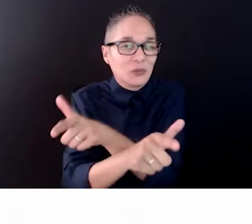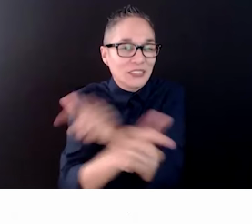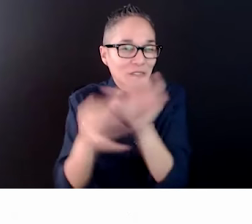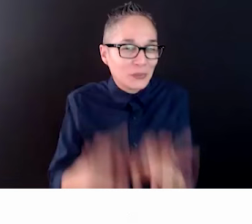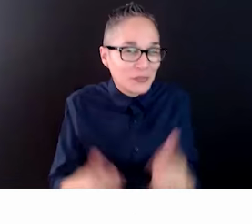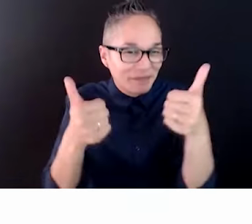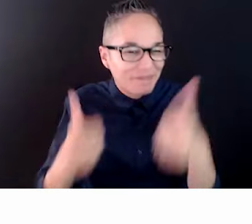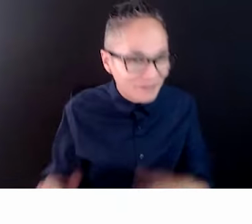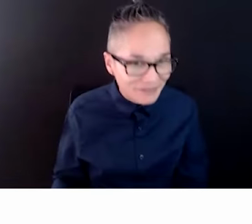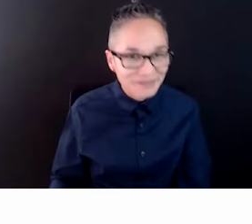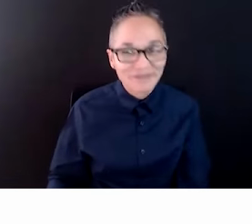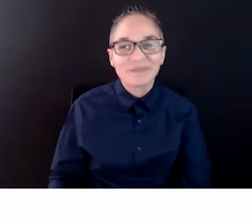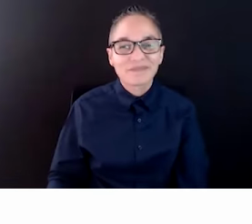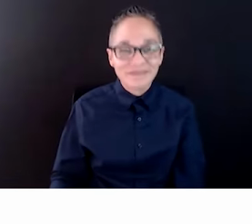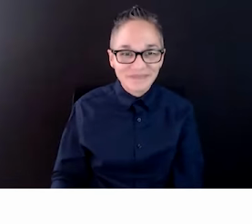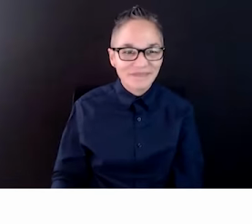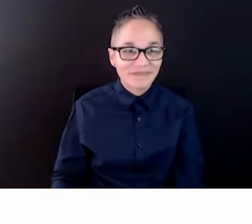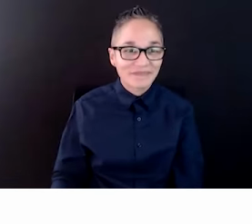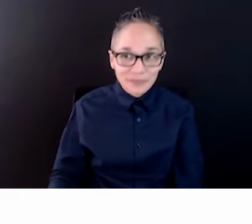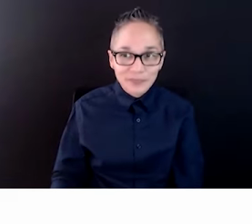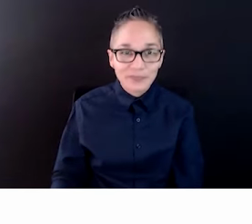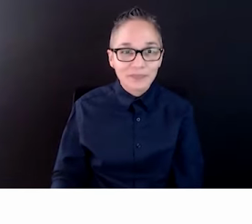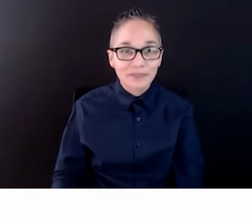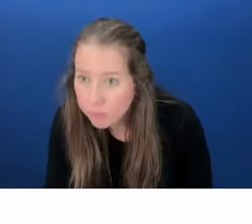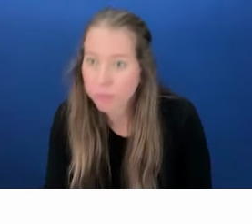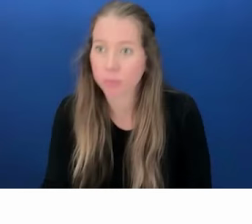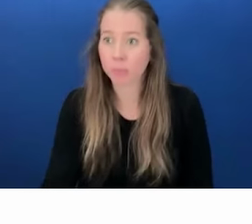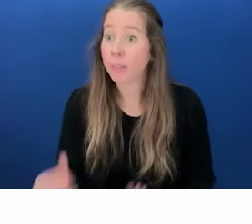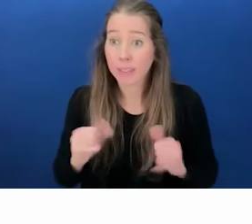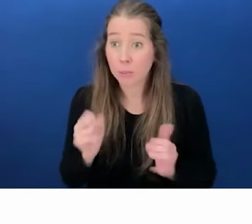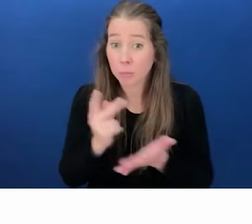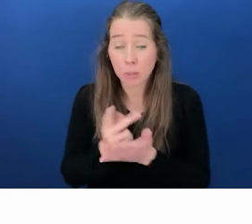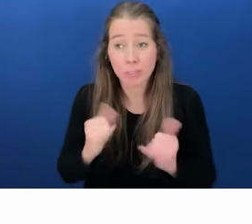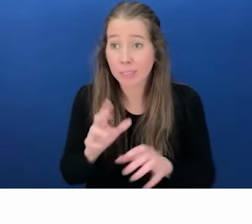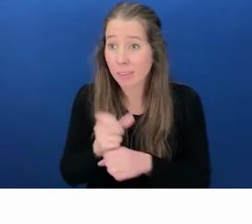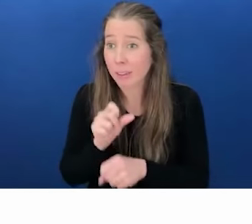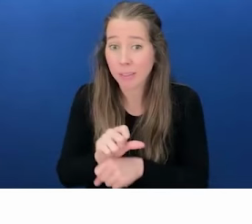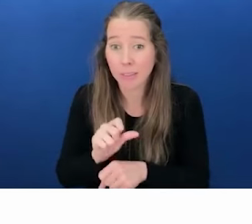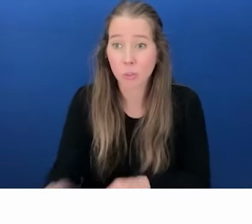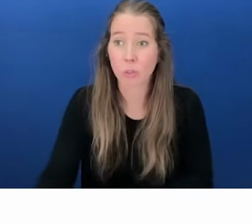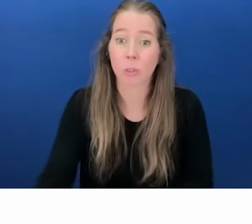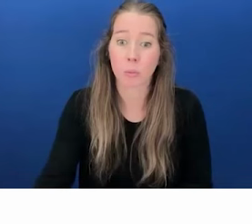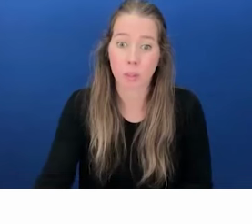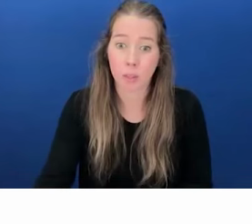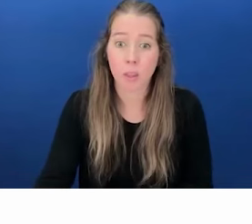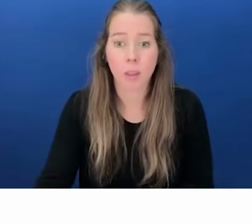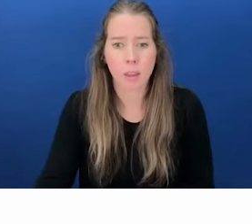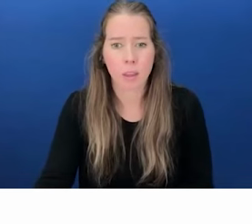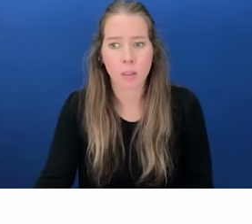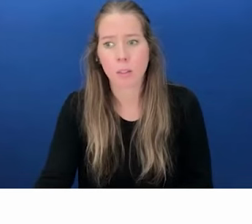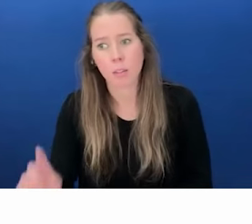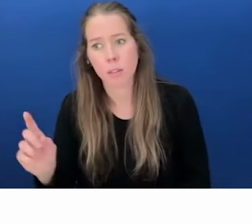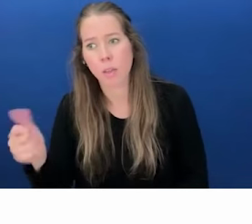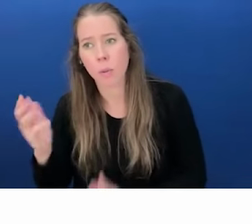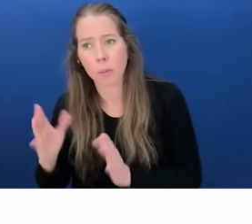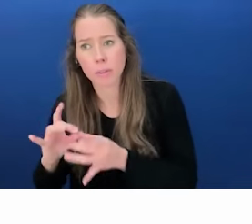And he still got approved that You're night. saying. He did. Yeah. Still got the job. Oh, yeah, he still got the job. There Yeah, were other people who also came and spoke, but yeah, right away, they